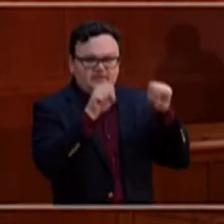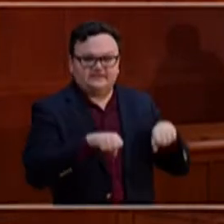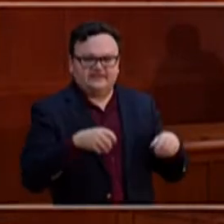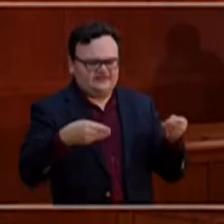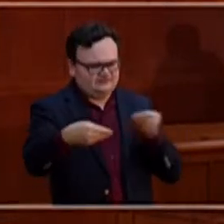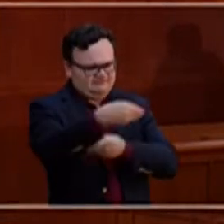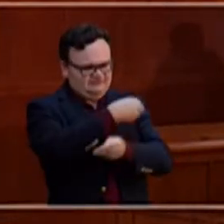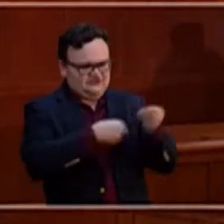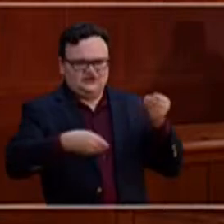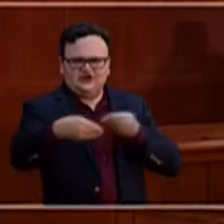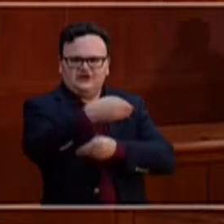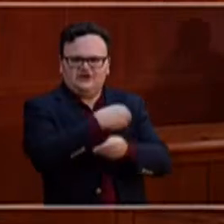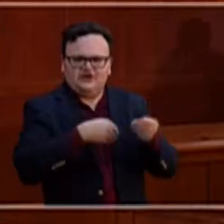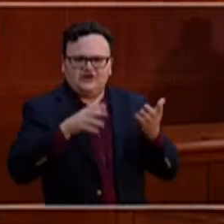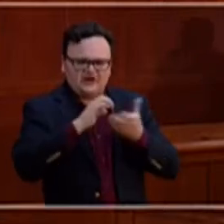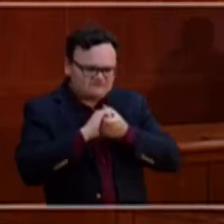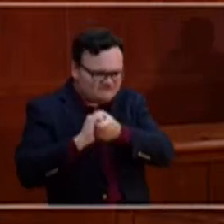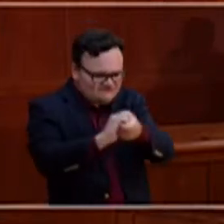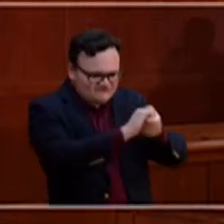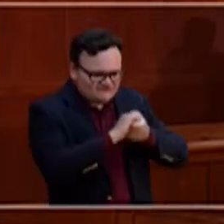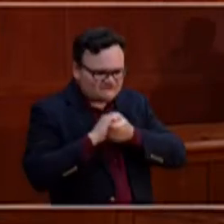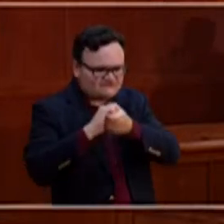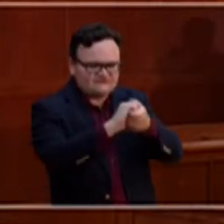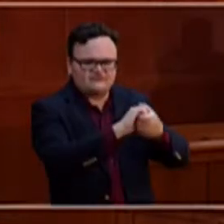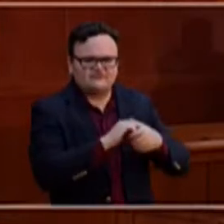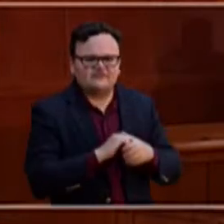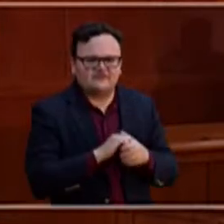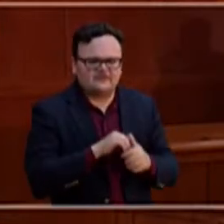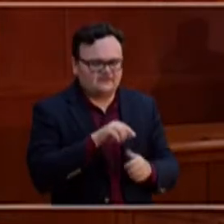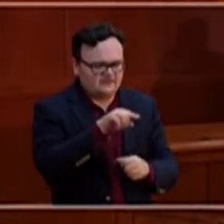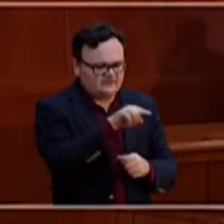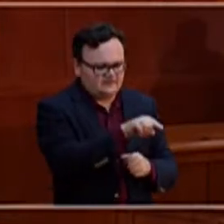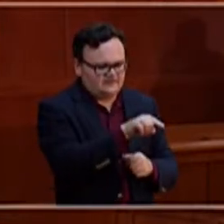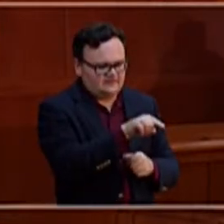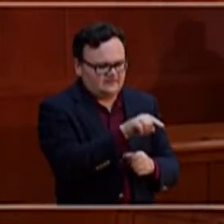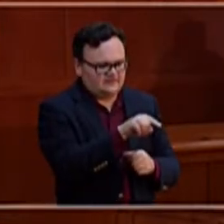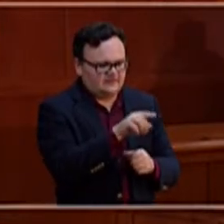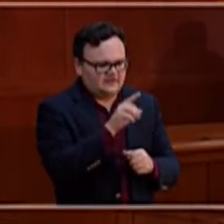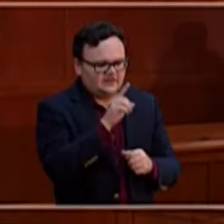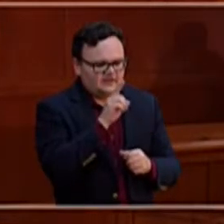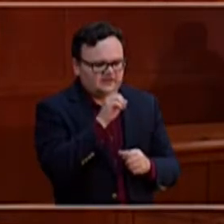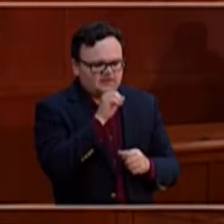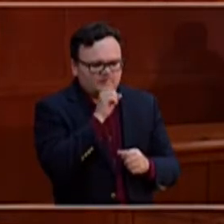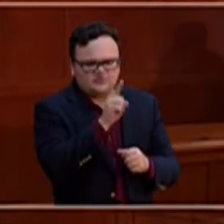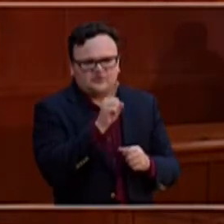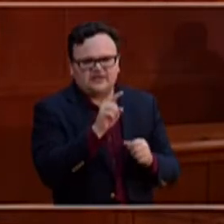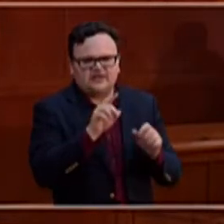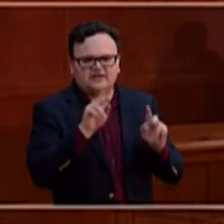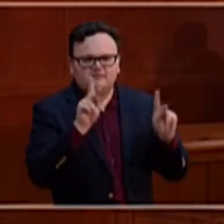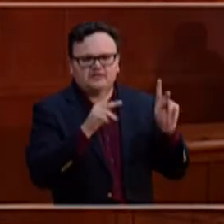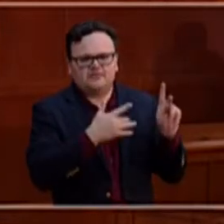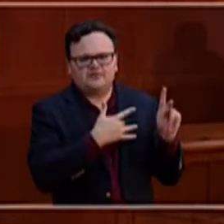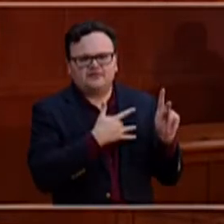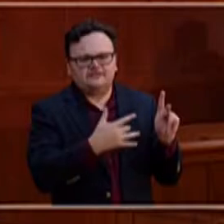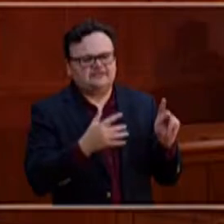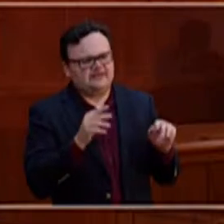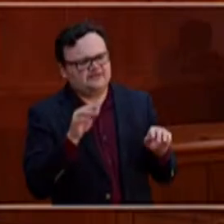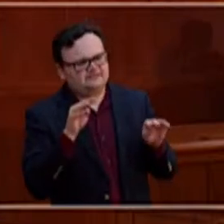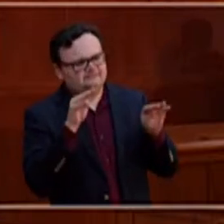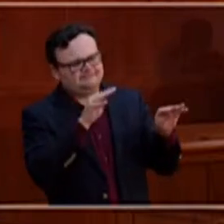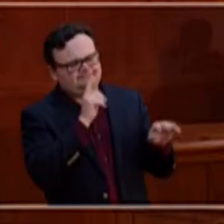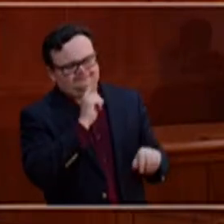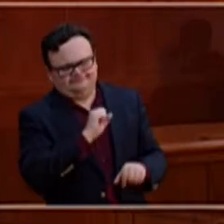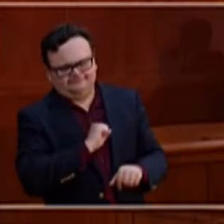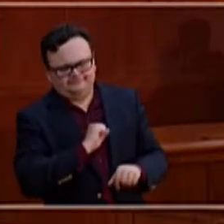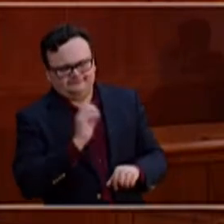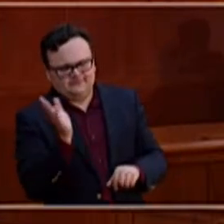so just the fact that they're working, and then a lot of times they get no love really from the government or from the state. So the fact that Mary's there